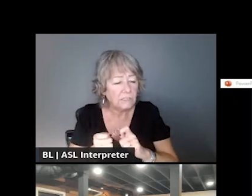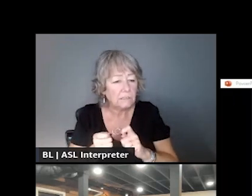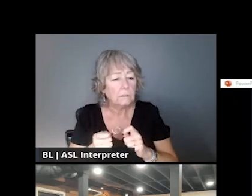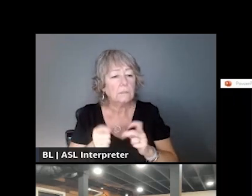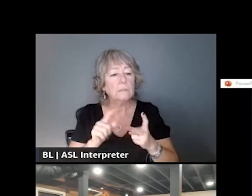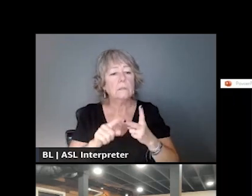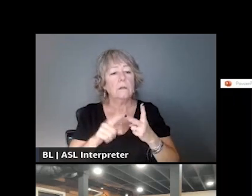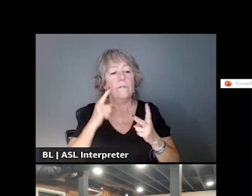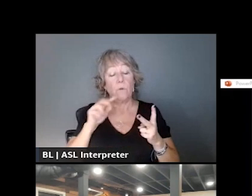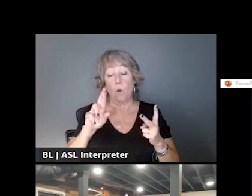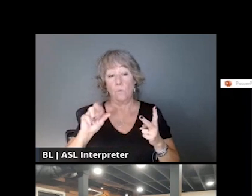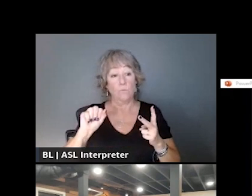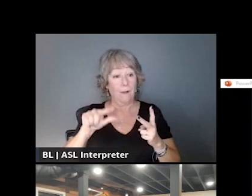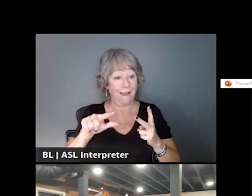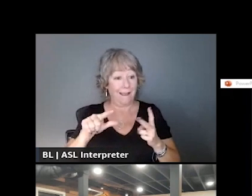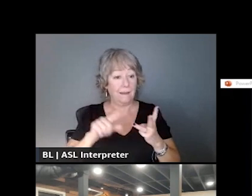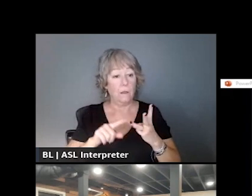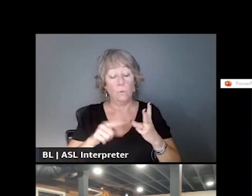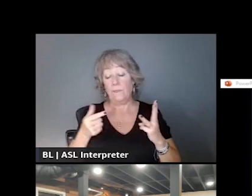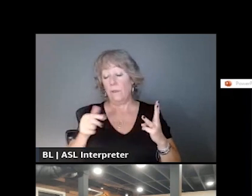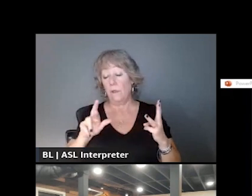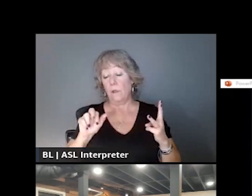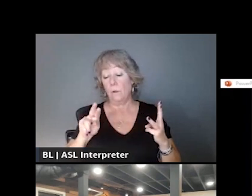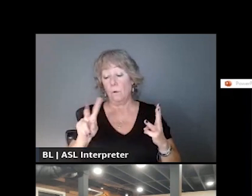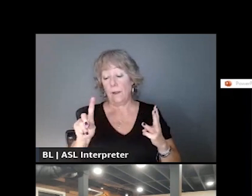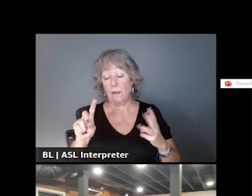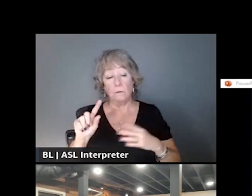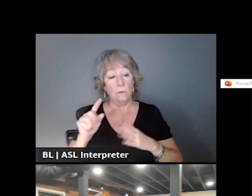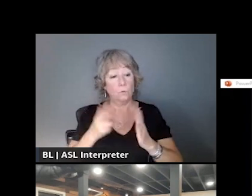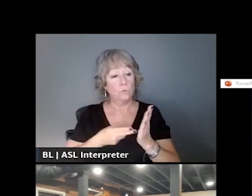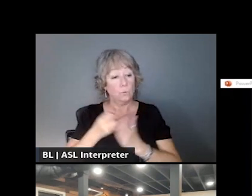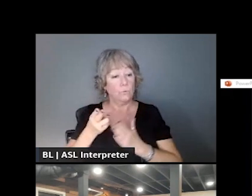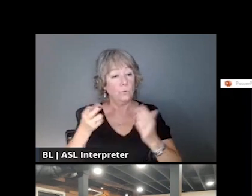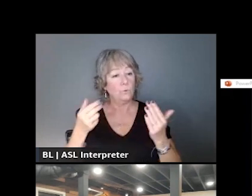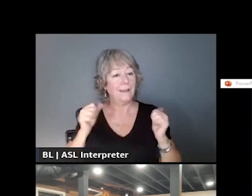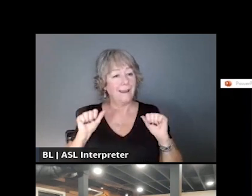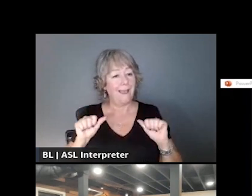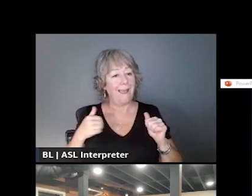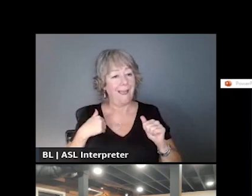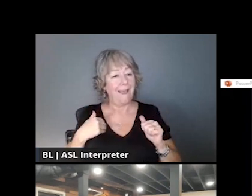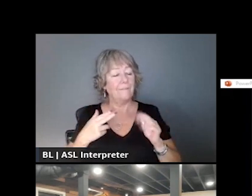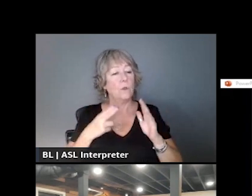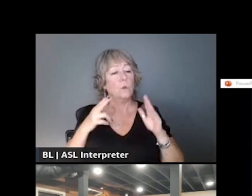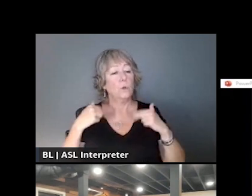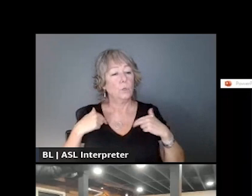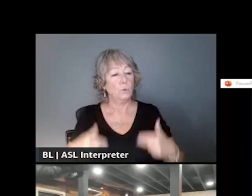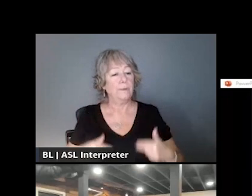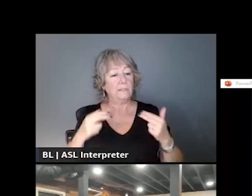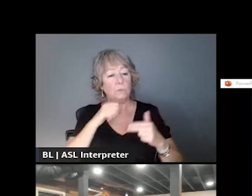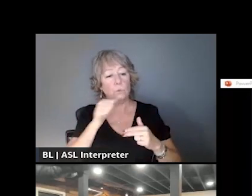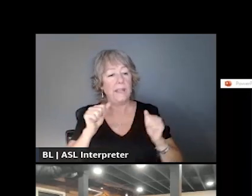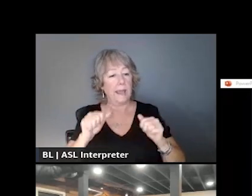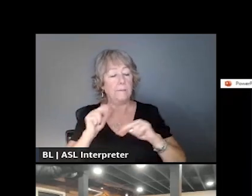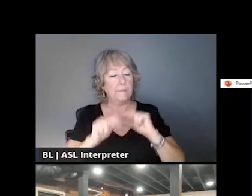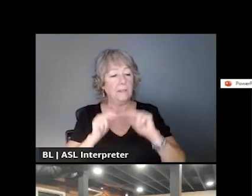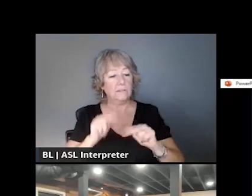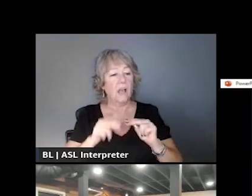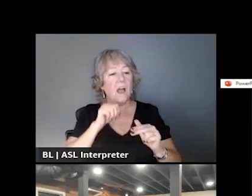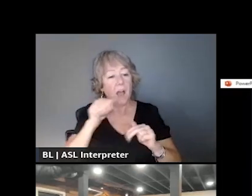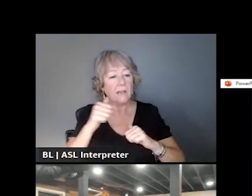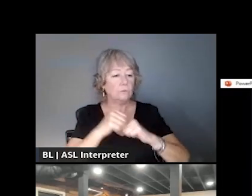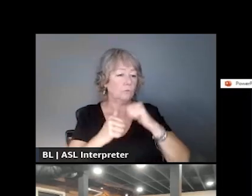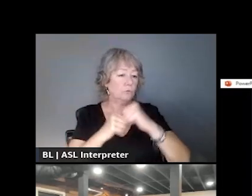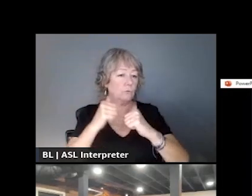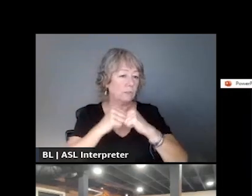data for RAG. And with ground truth, you can have humans working on some of this more unstructured data and using that to prepare